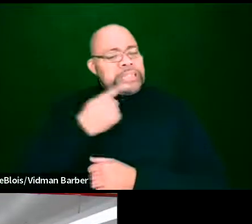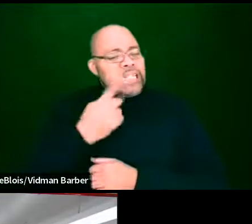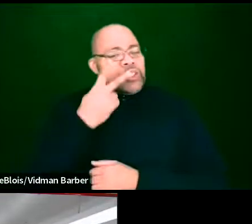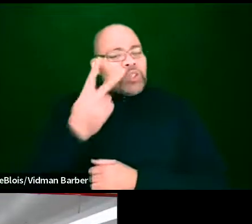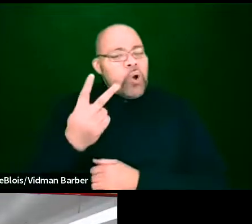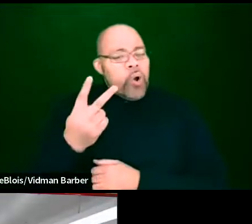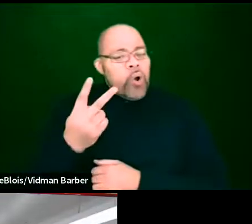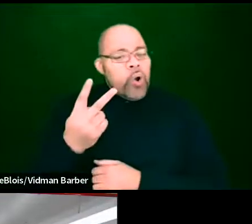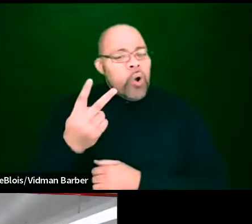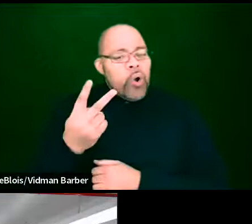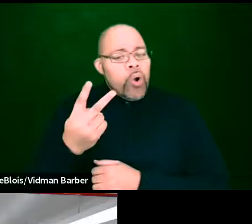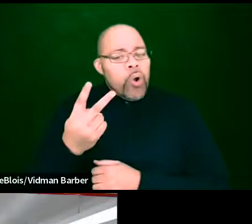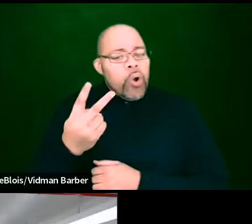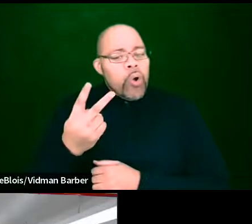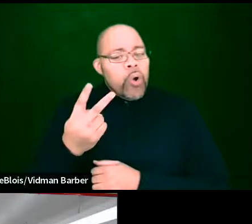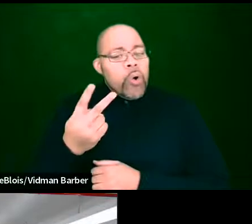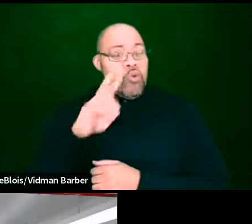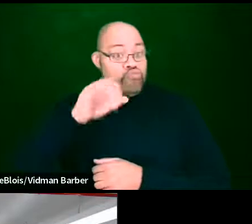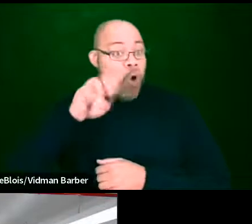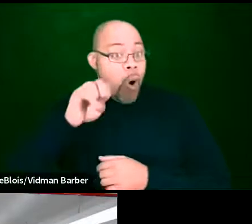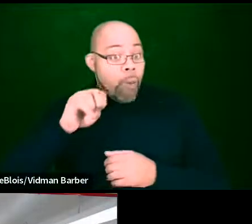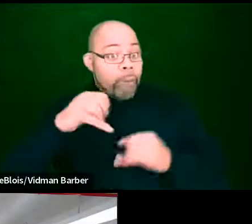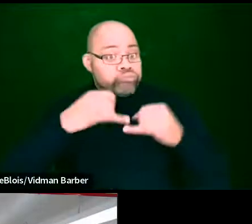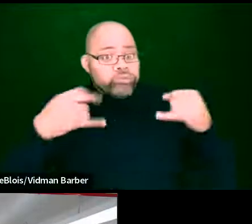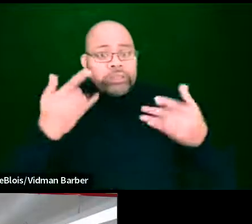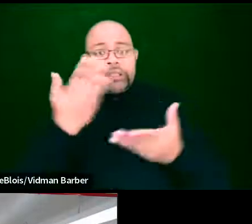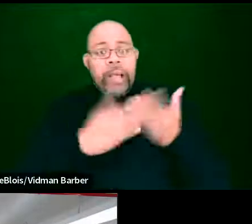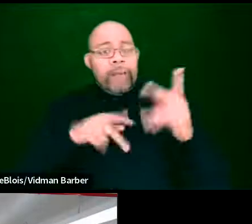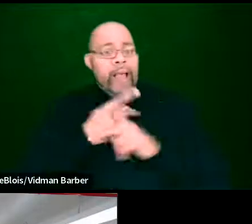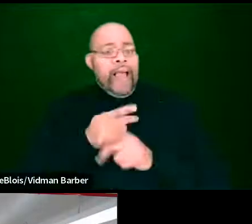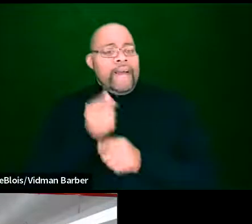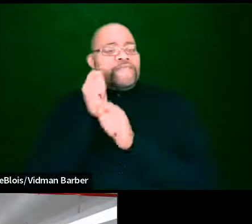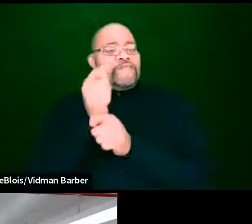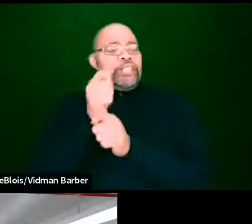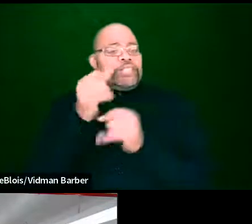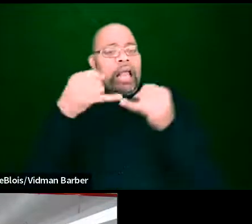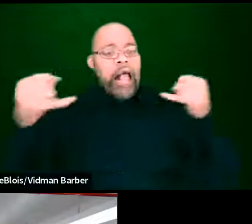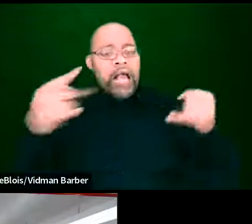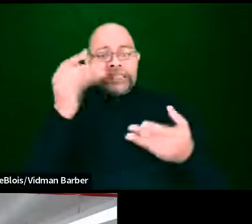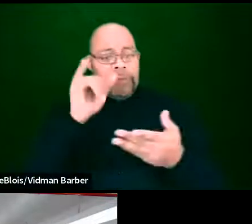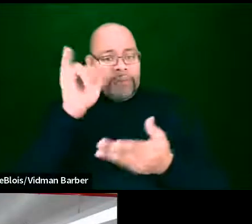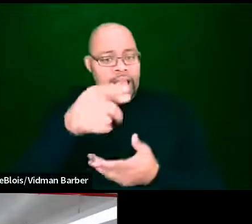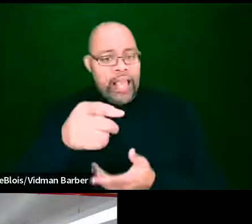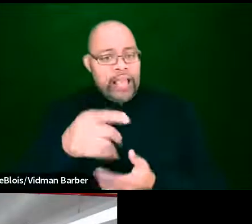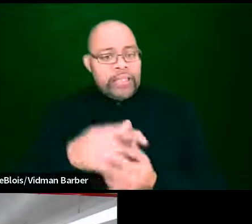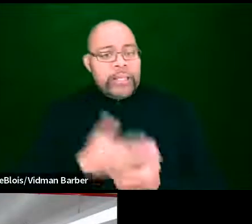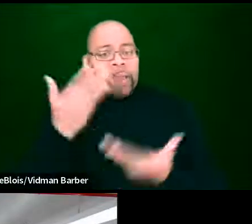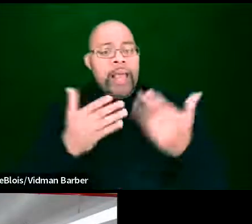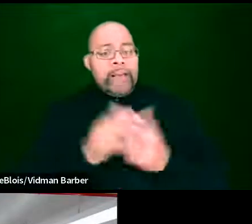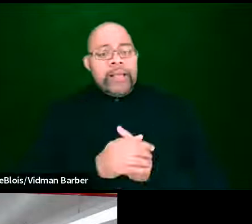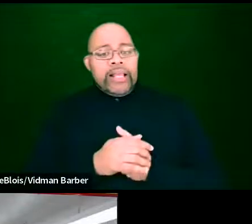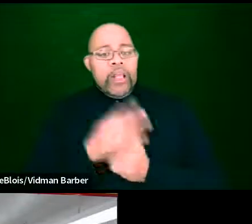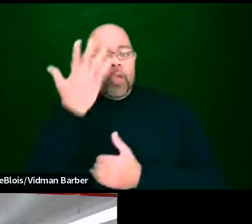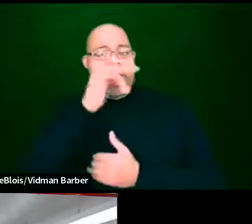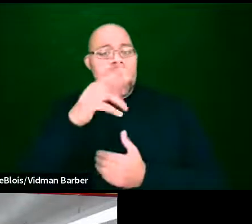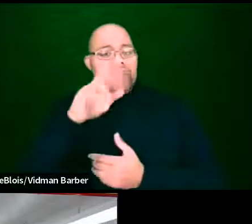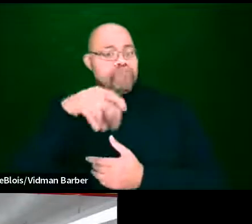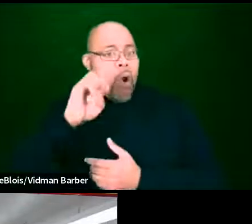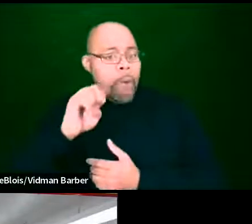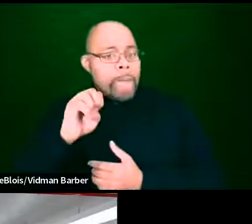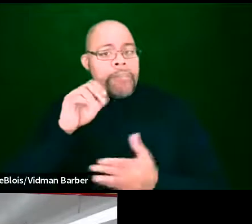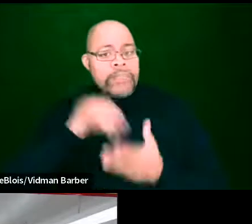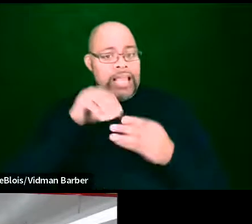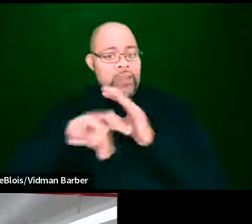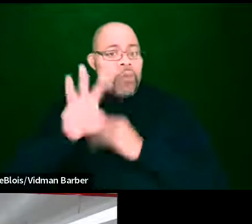saw rope, or that was sometimes fishing gear. So you might see something that might be like look like a rope that's